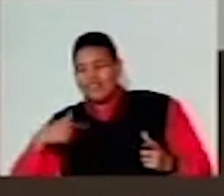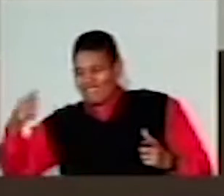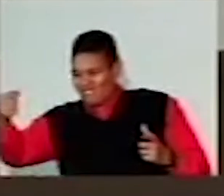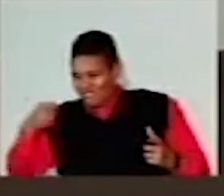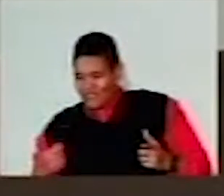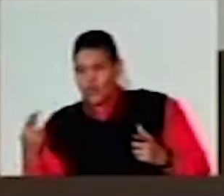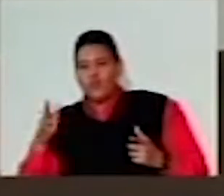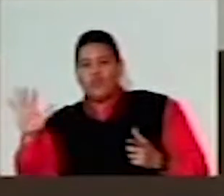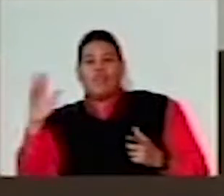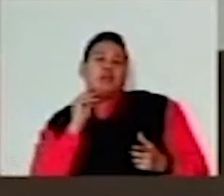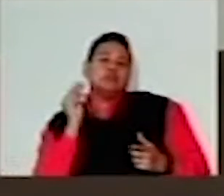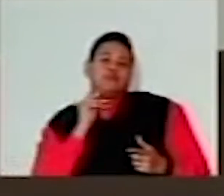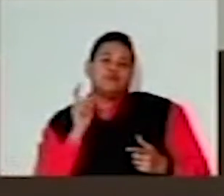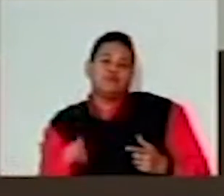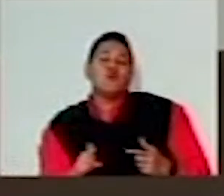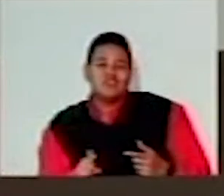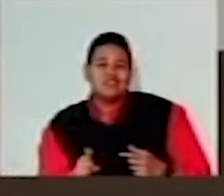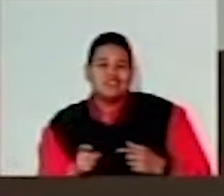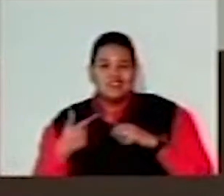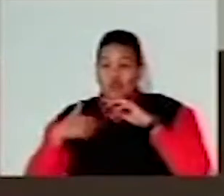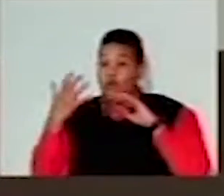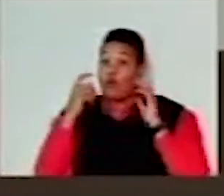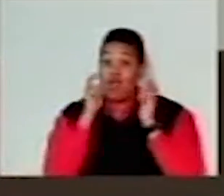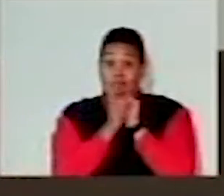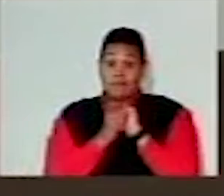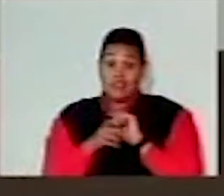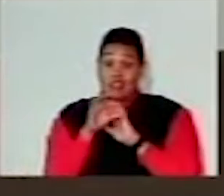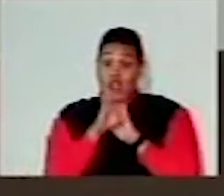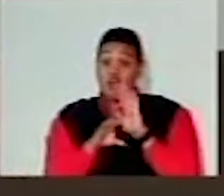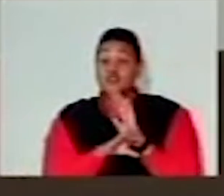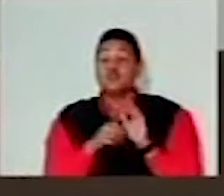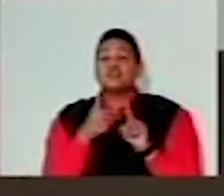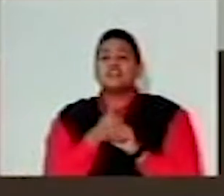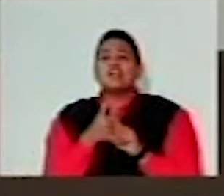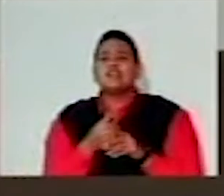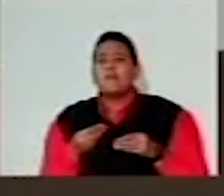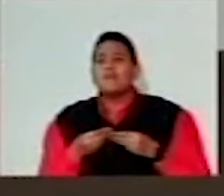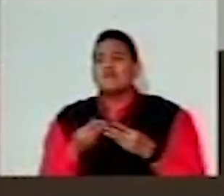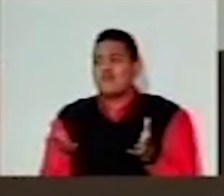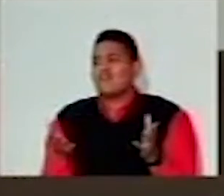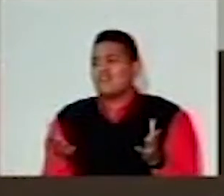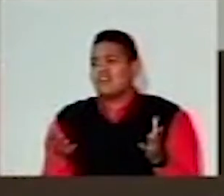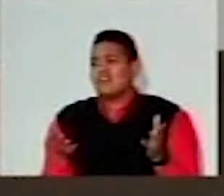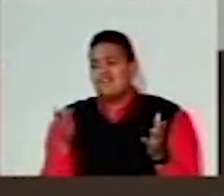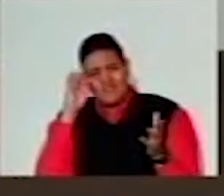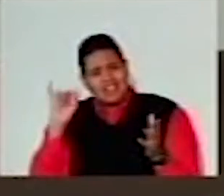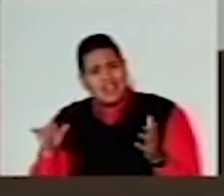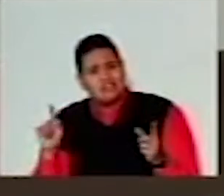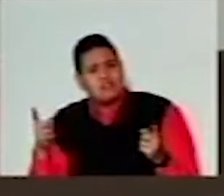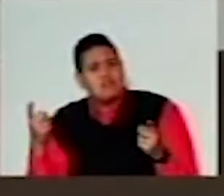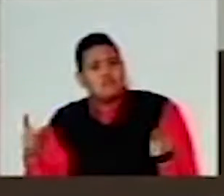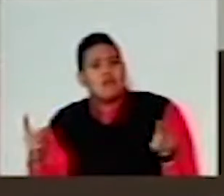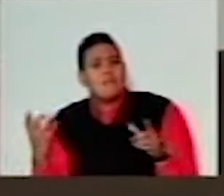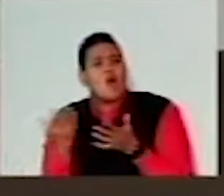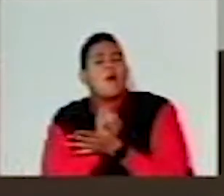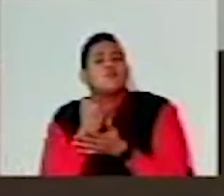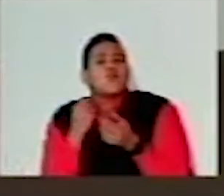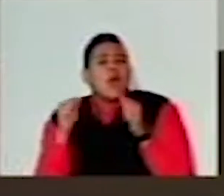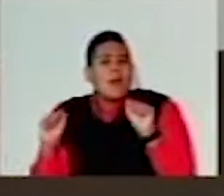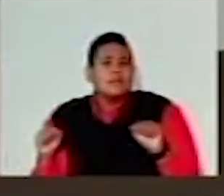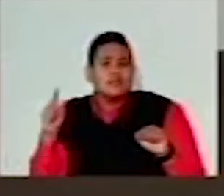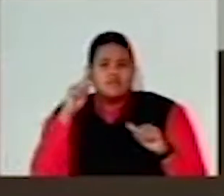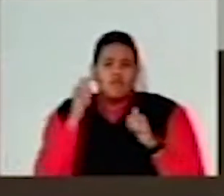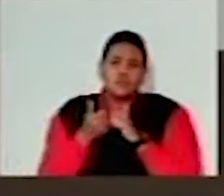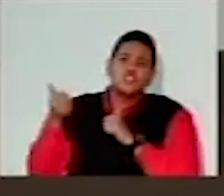And I say, Mr. Speaker, we want to amend the Constitution to provide that for that opportunity and ability of the